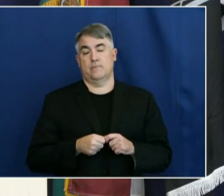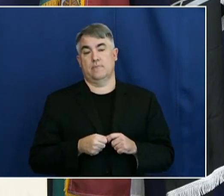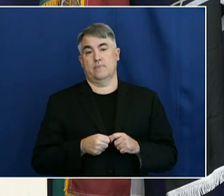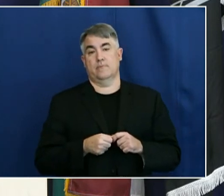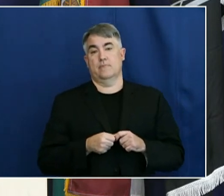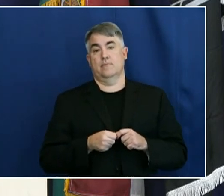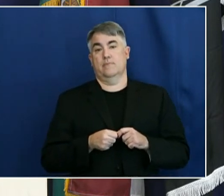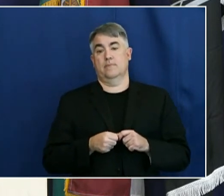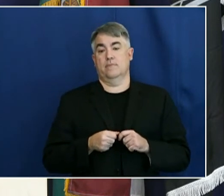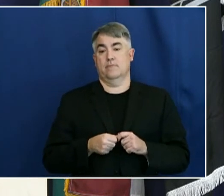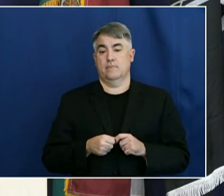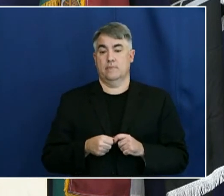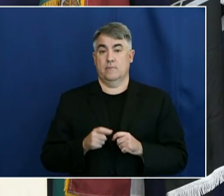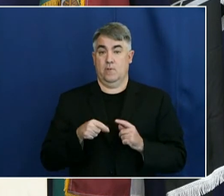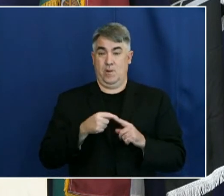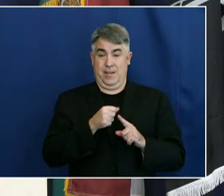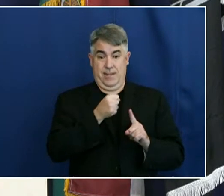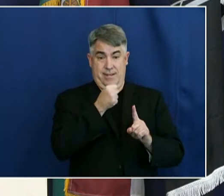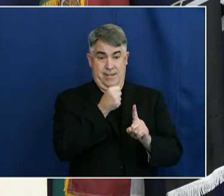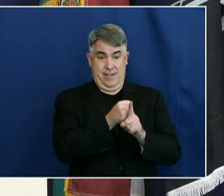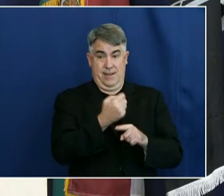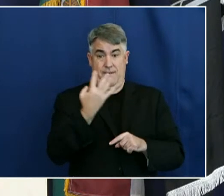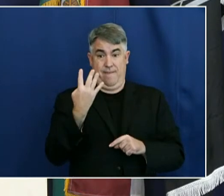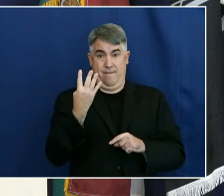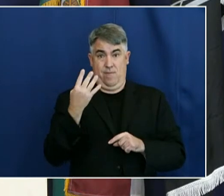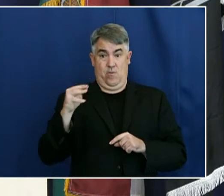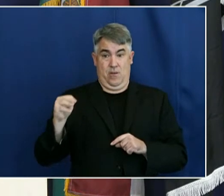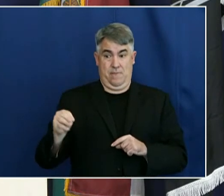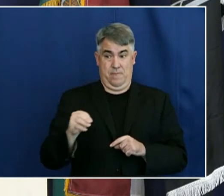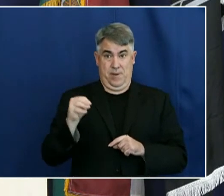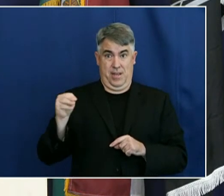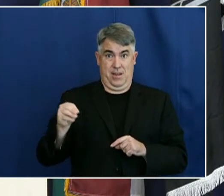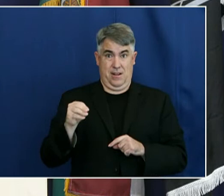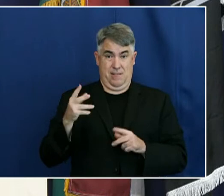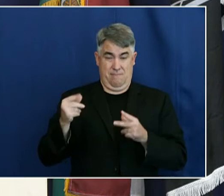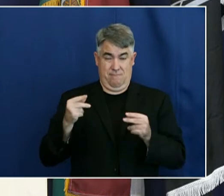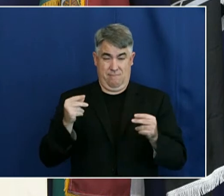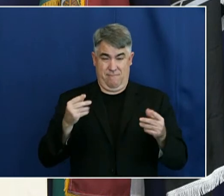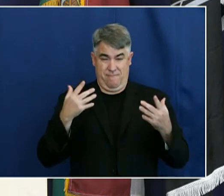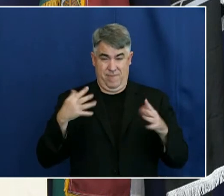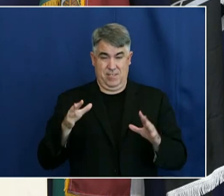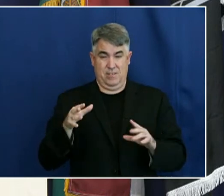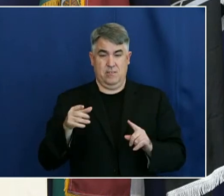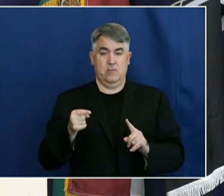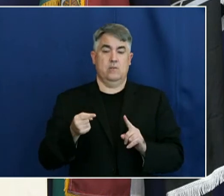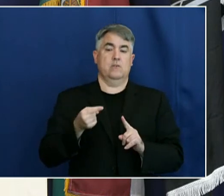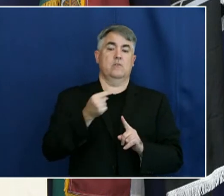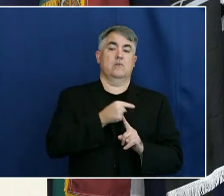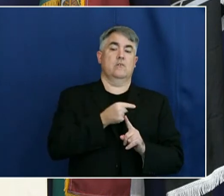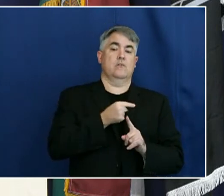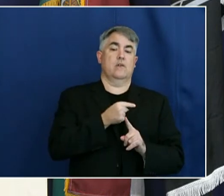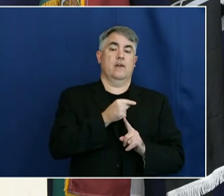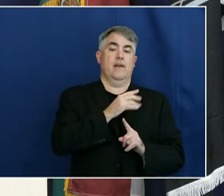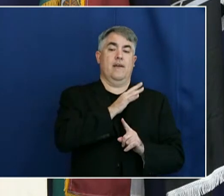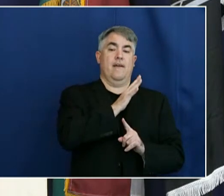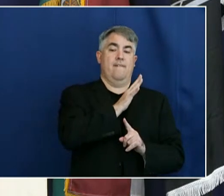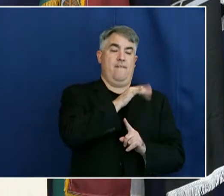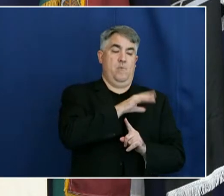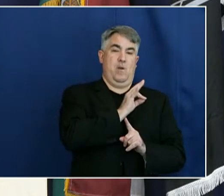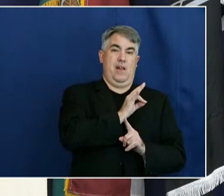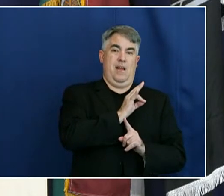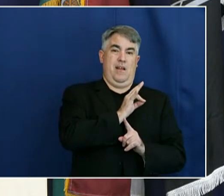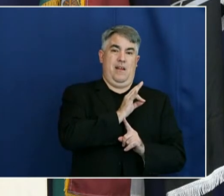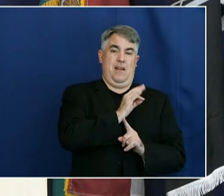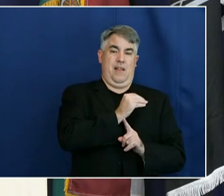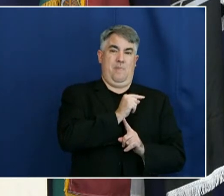would then be the revised orange tier, which would essentially be 5.9 to 2. So you would need 2 weeks in that, but